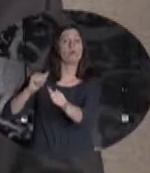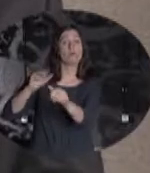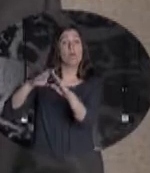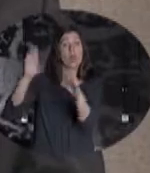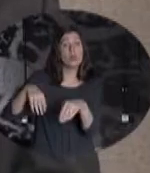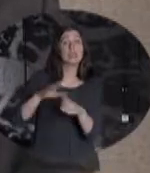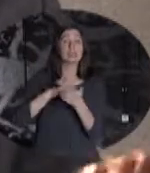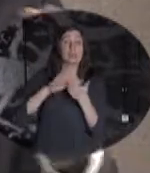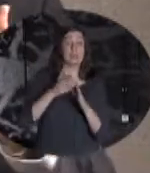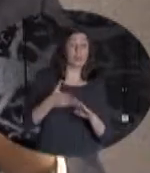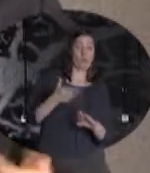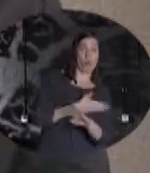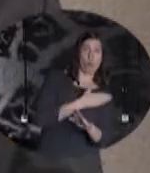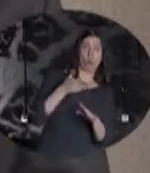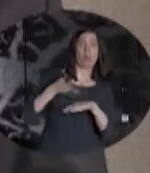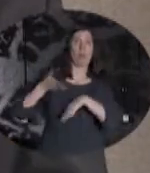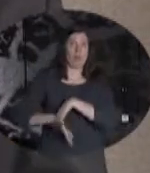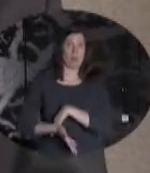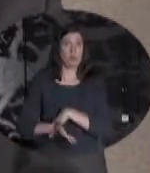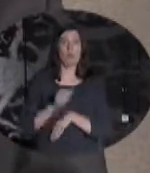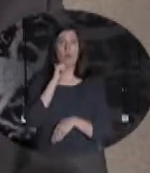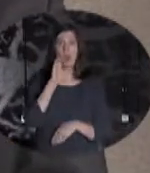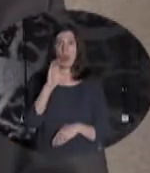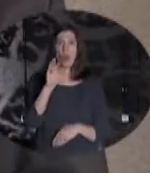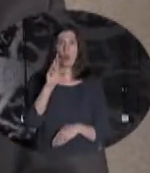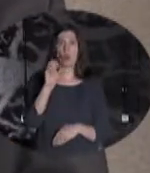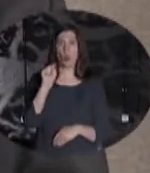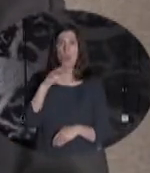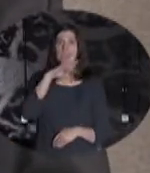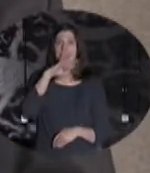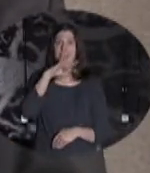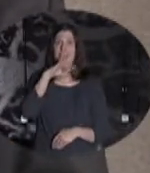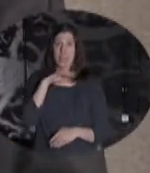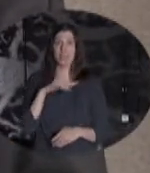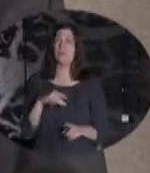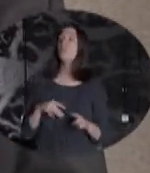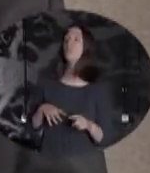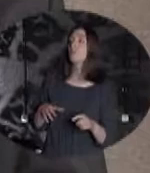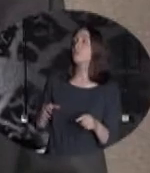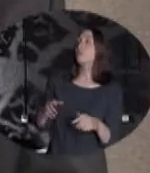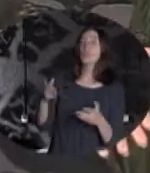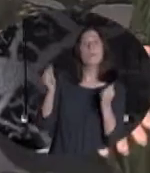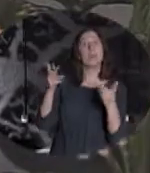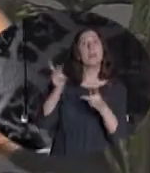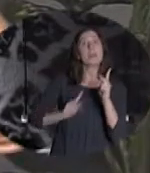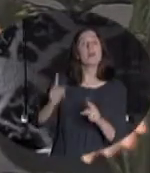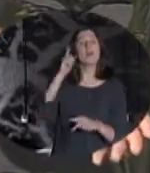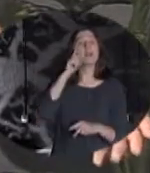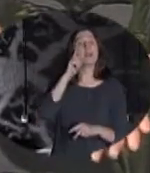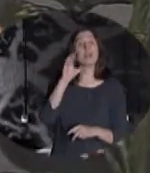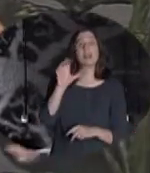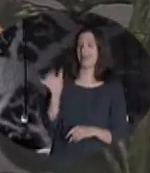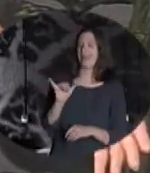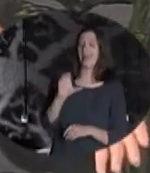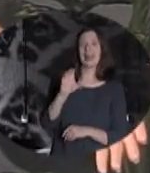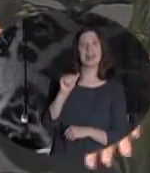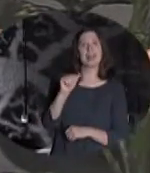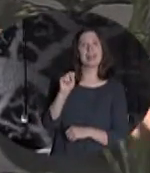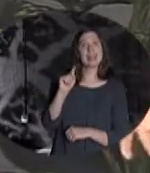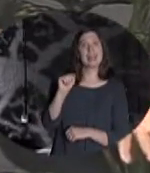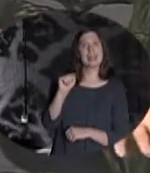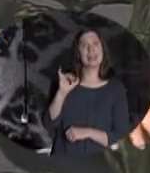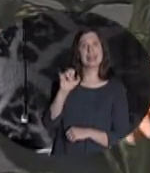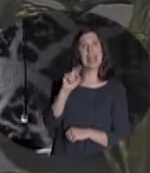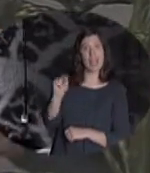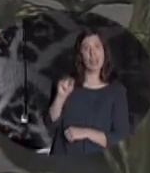after you use it so that you're not cross-contaminating any of the food that way. I think a lot of people think it's kind of like a cast iron skillet where you can just kind of keep reusing it, but